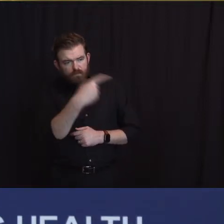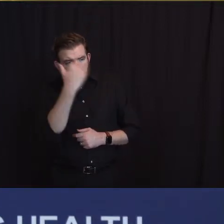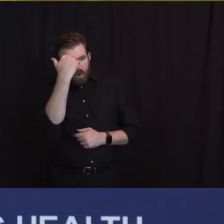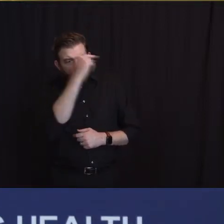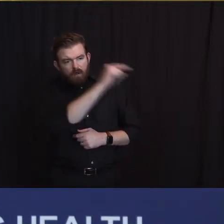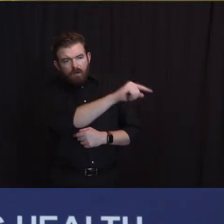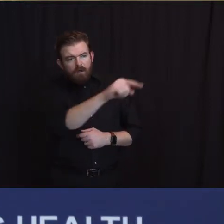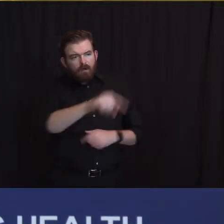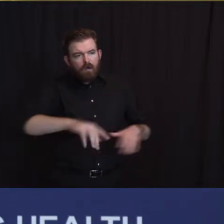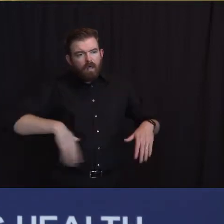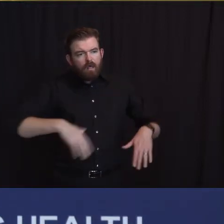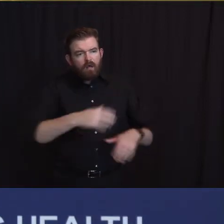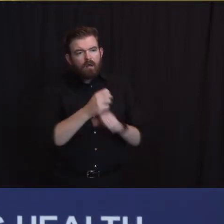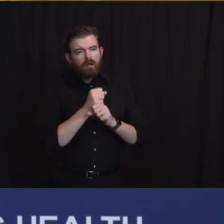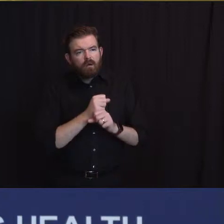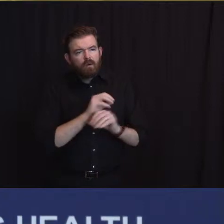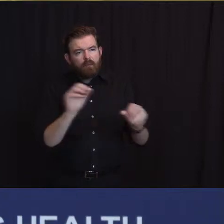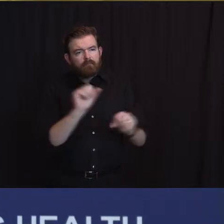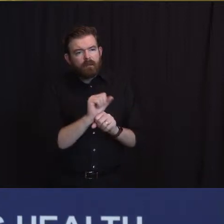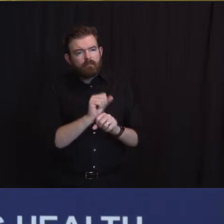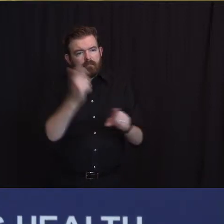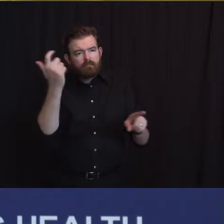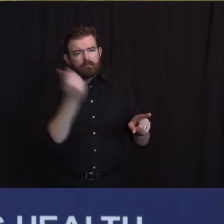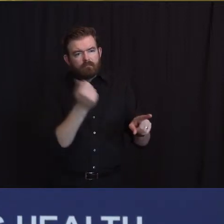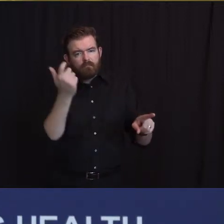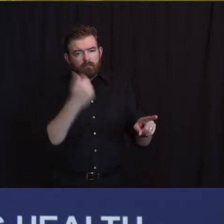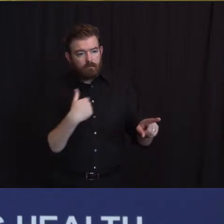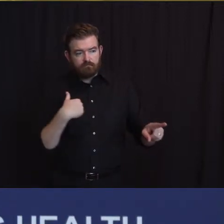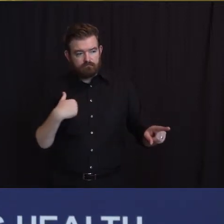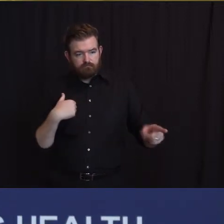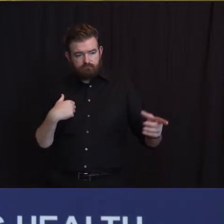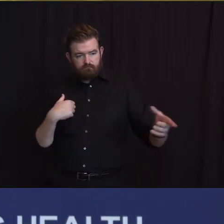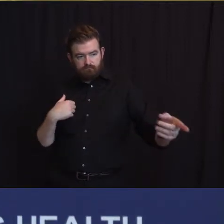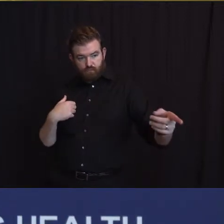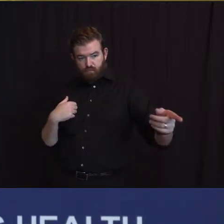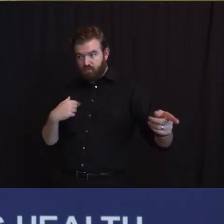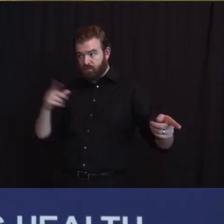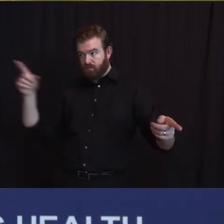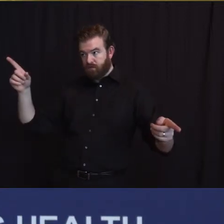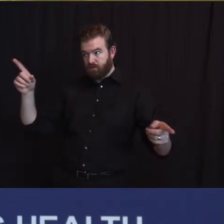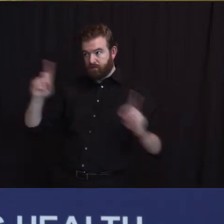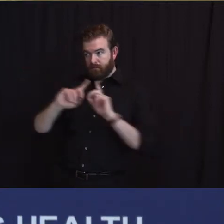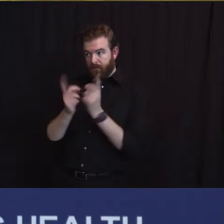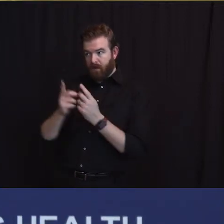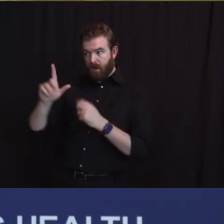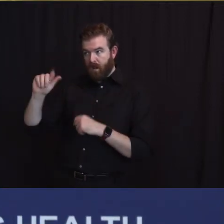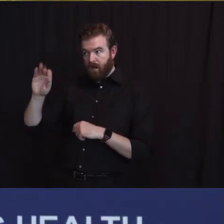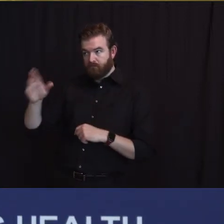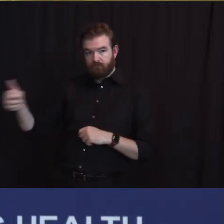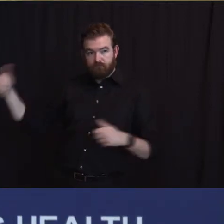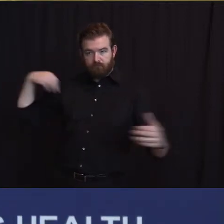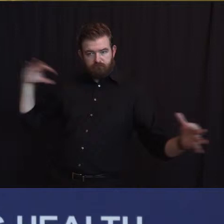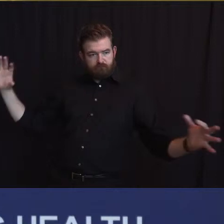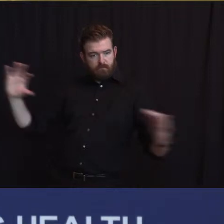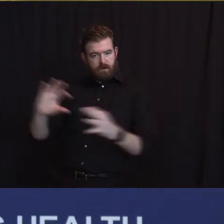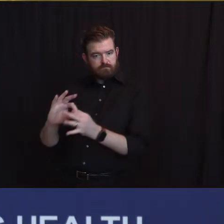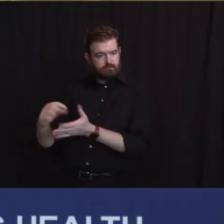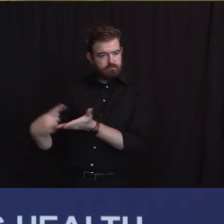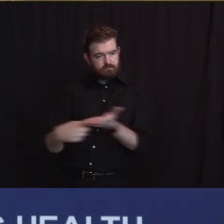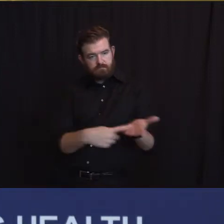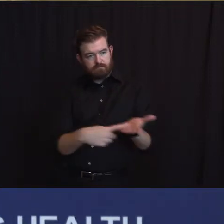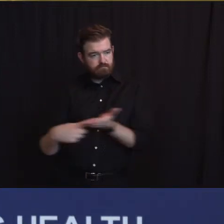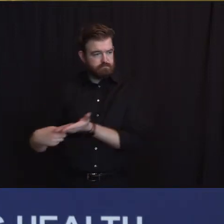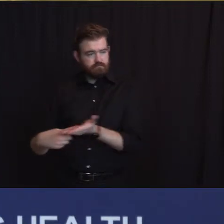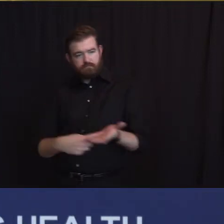sense of this, and I don't want to overstate or understate this question of uniqueness. I know